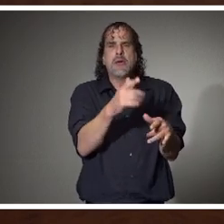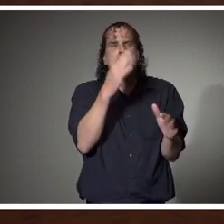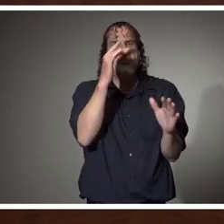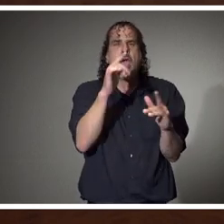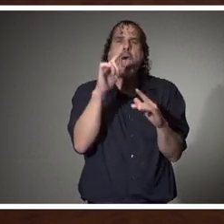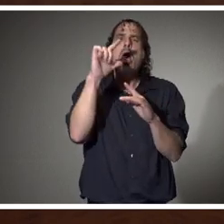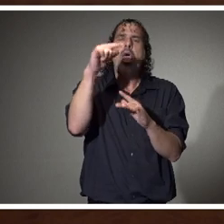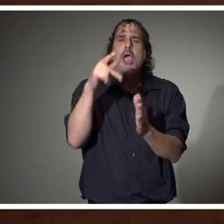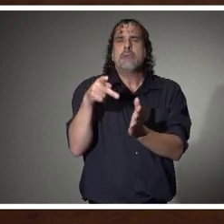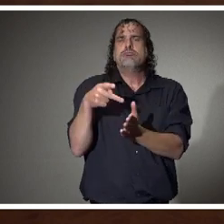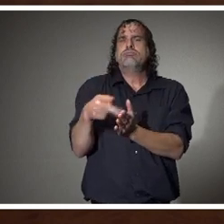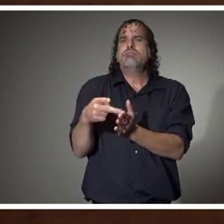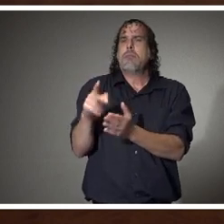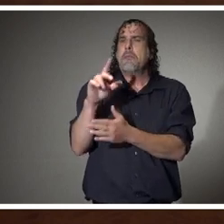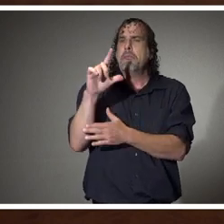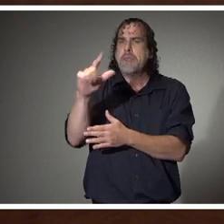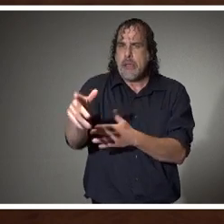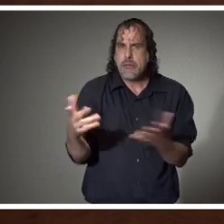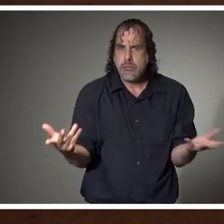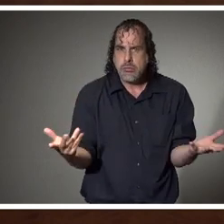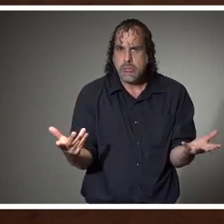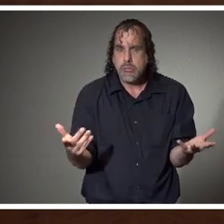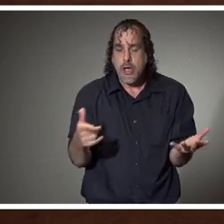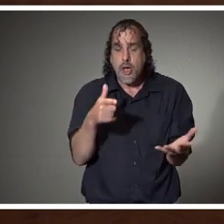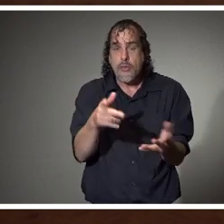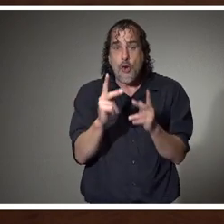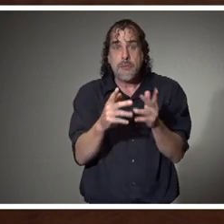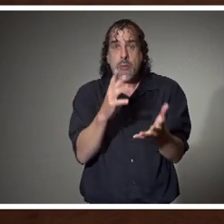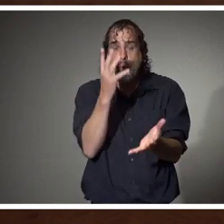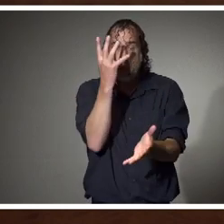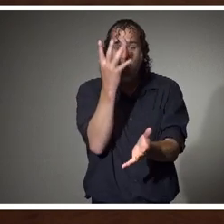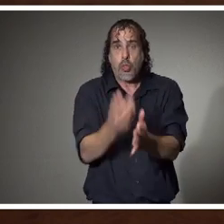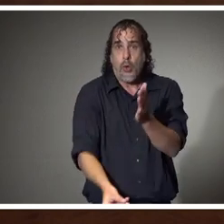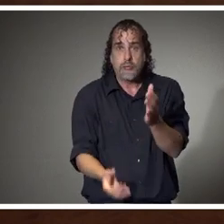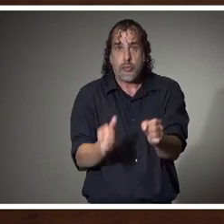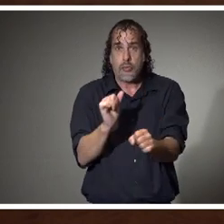time. For those Americans who already lost their jobs,